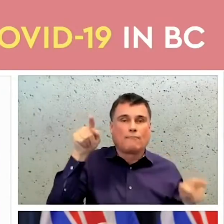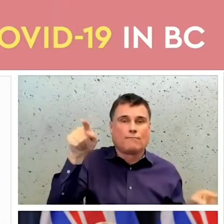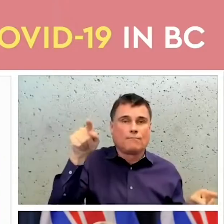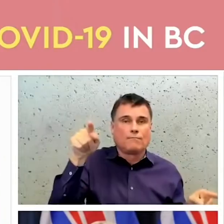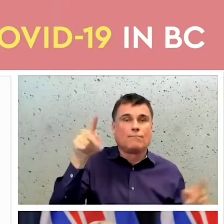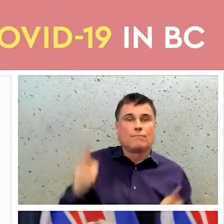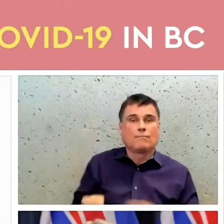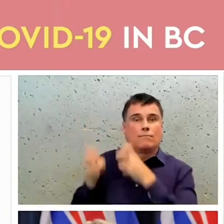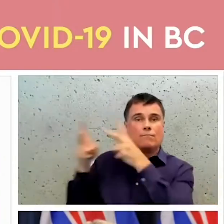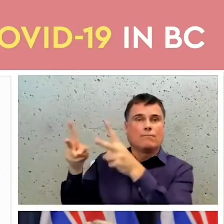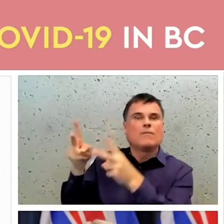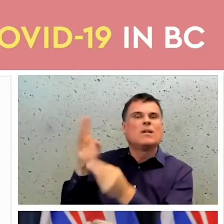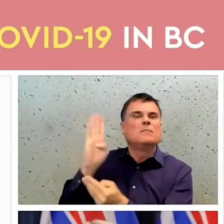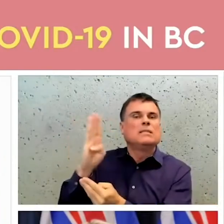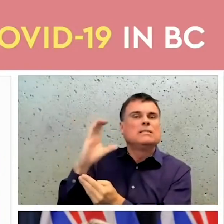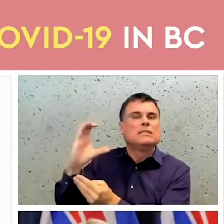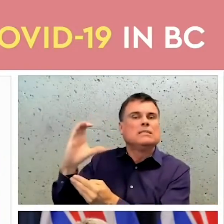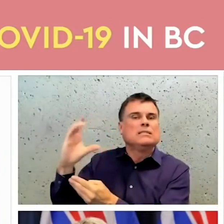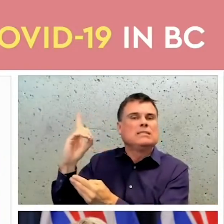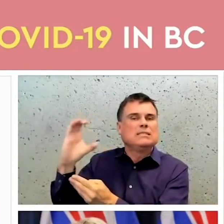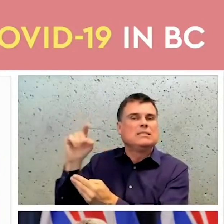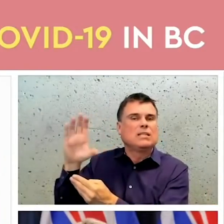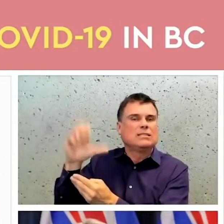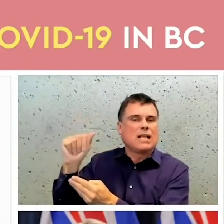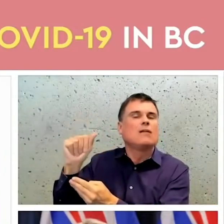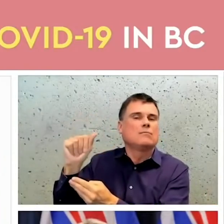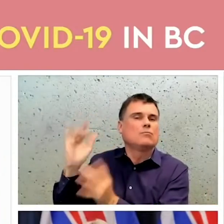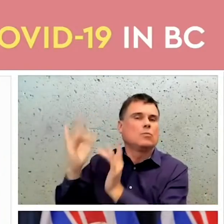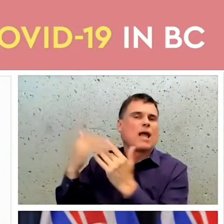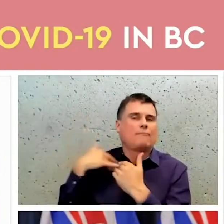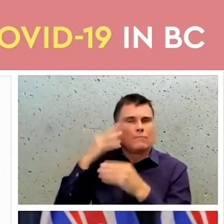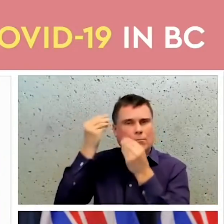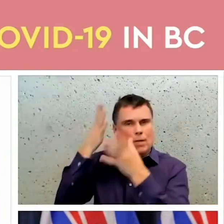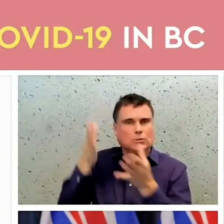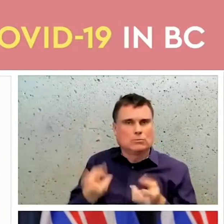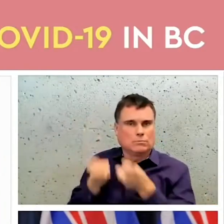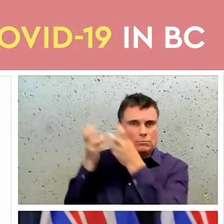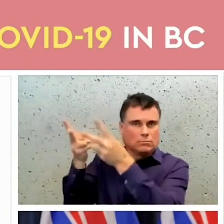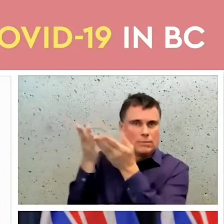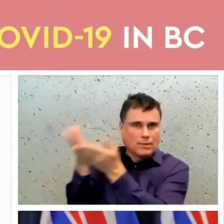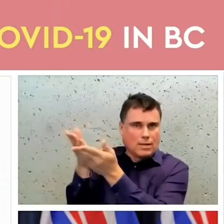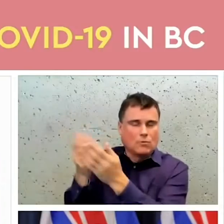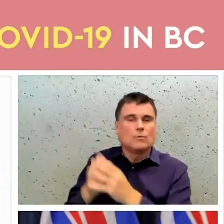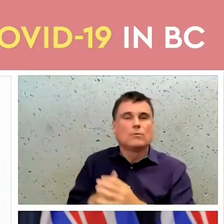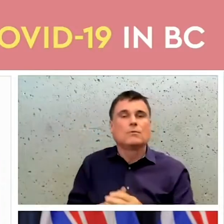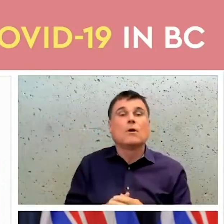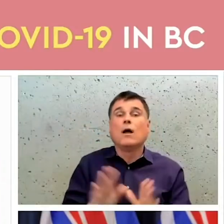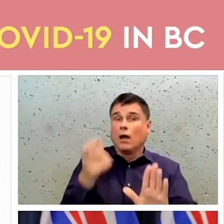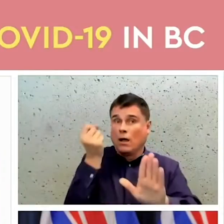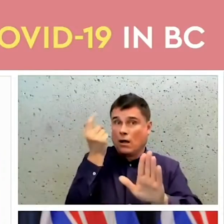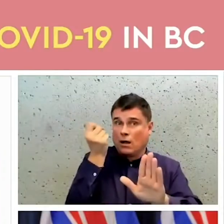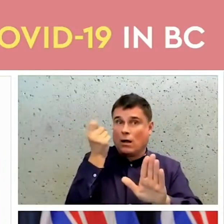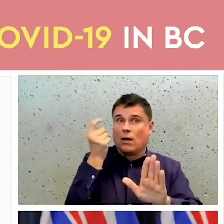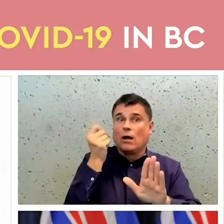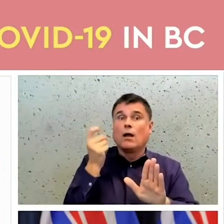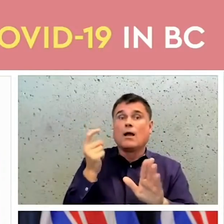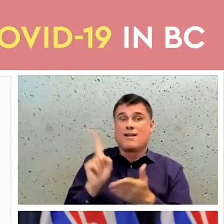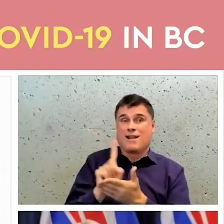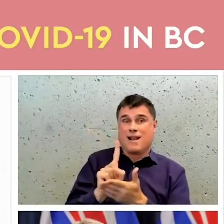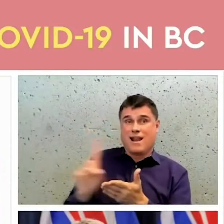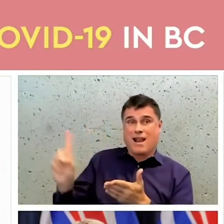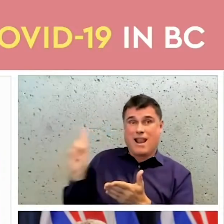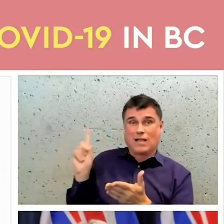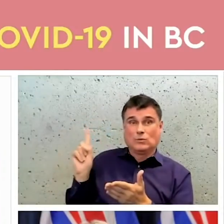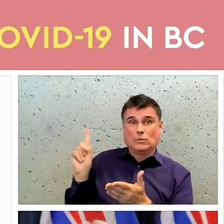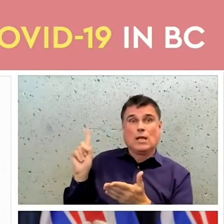in this past the week up to November 22nd, we've seen a decrease in the number of children infected with COVID-19, particularly